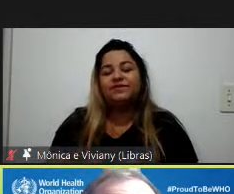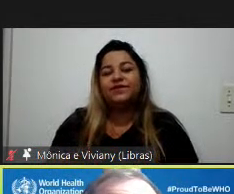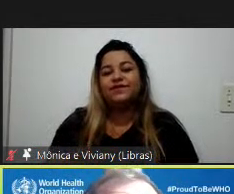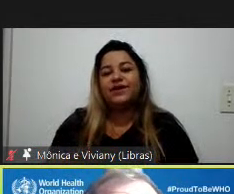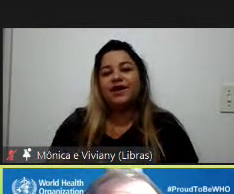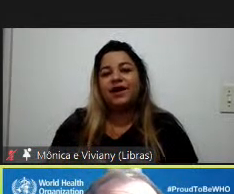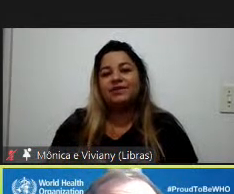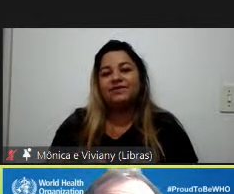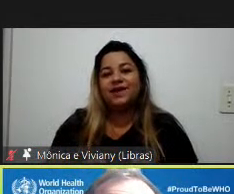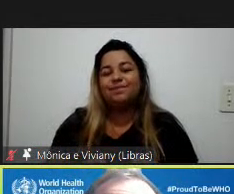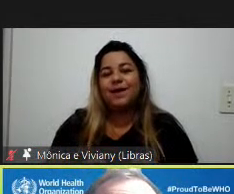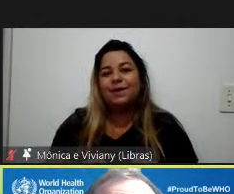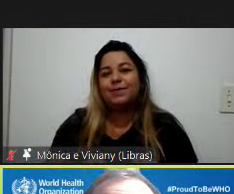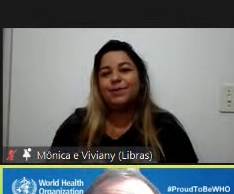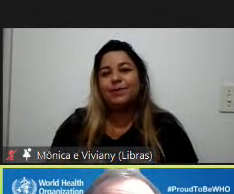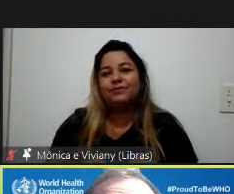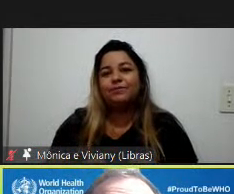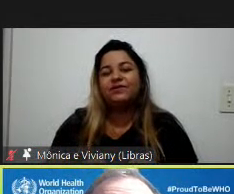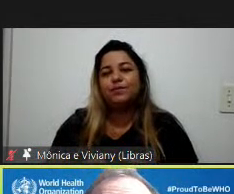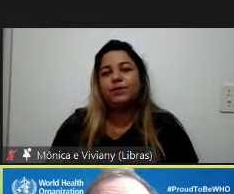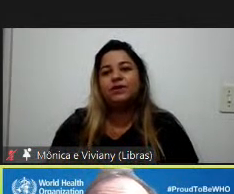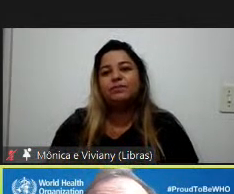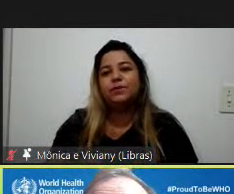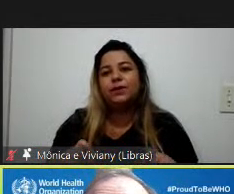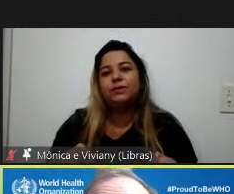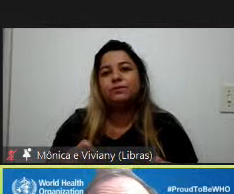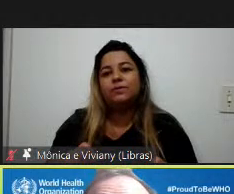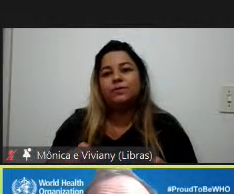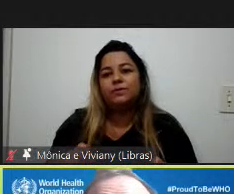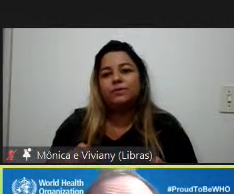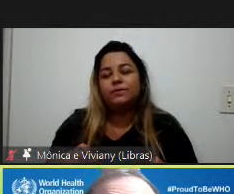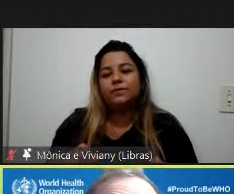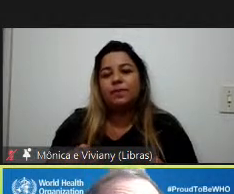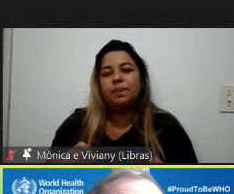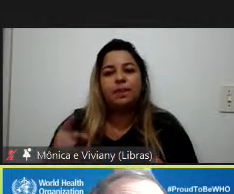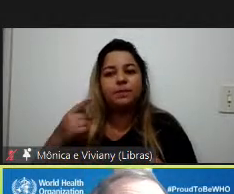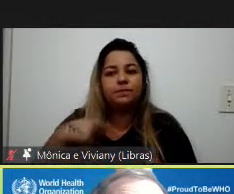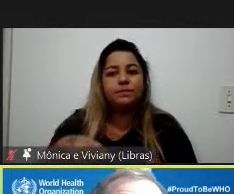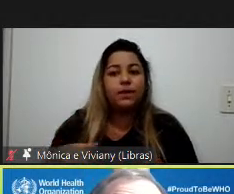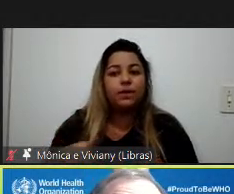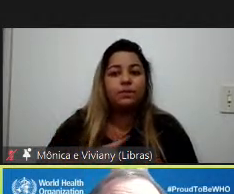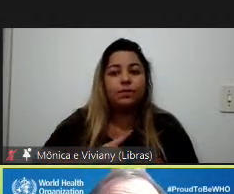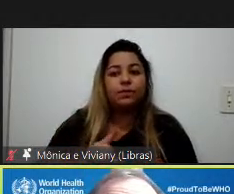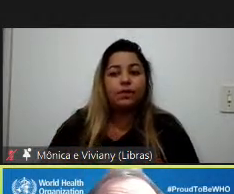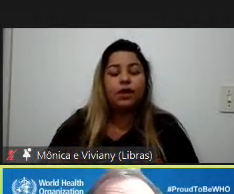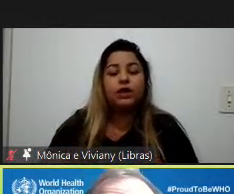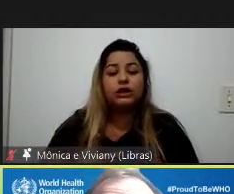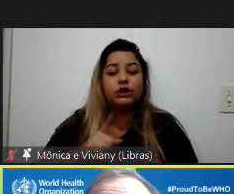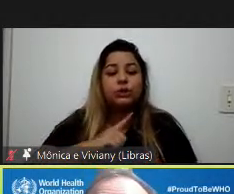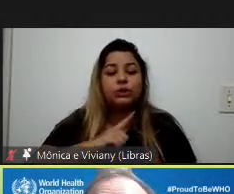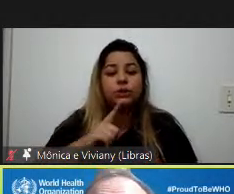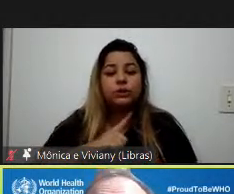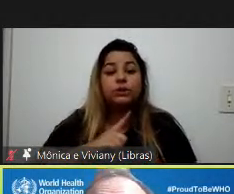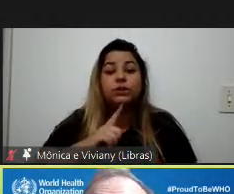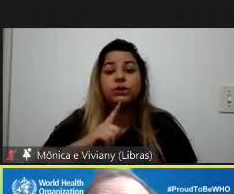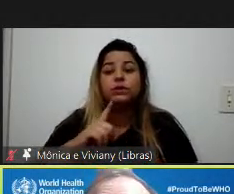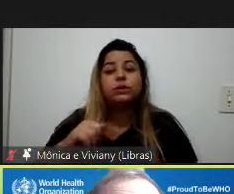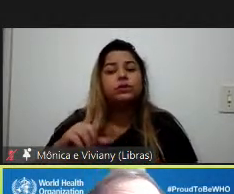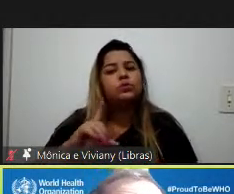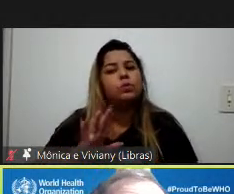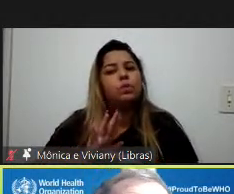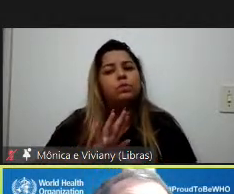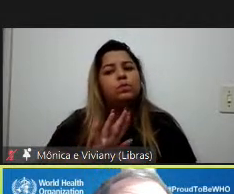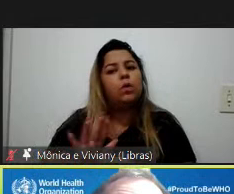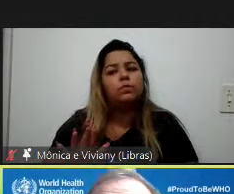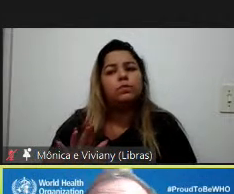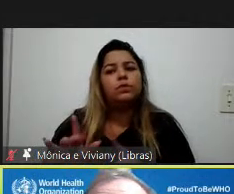I have extracted some, there are a few more, but clearly they highlight the need to address nutrition skills and capacity to